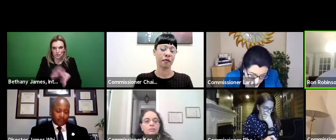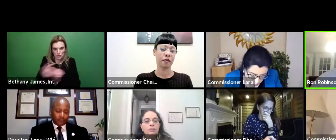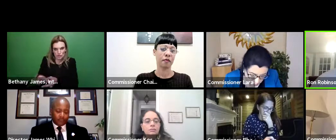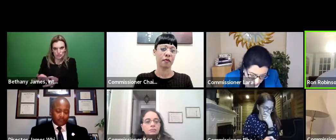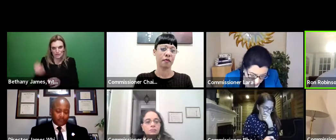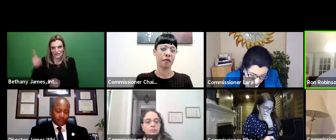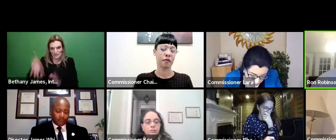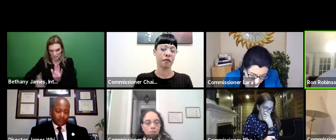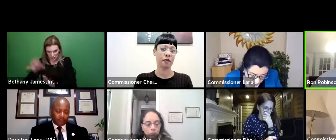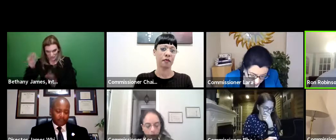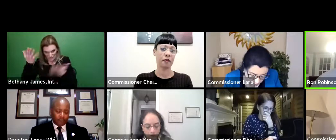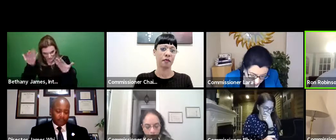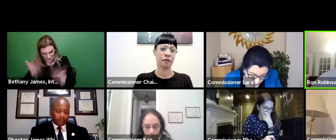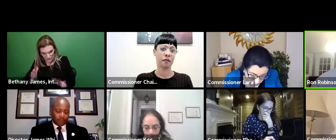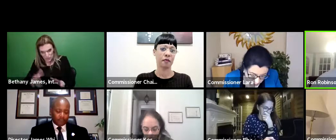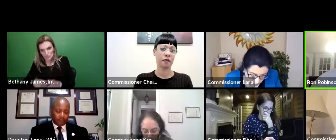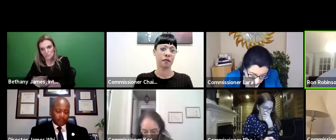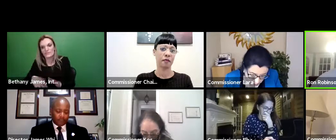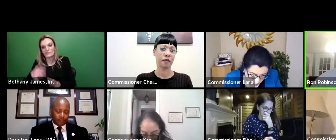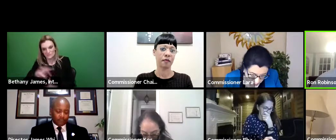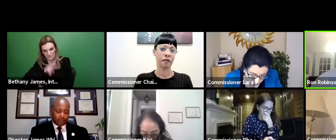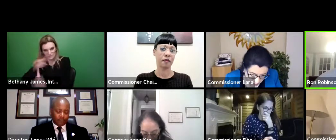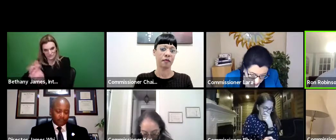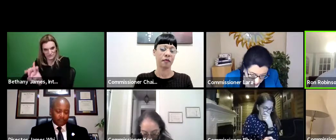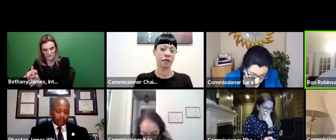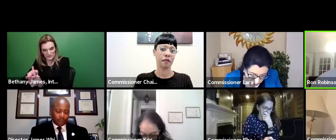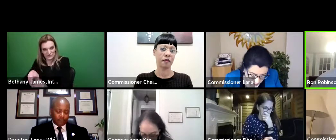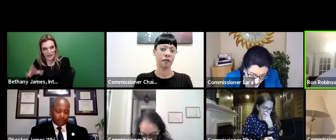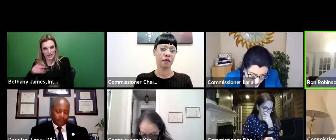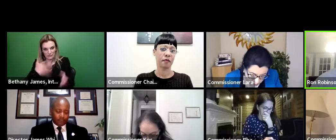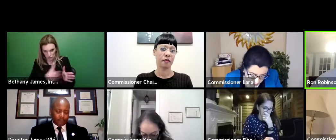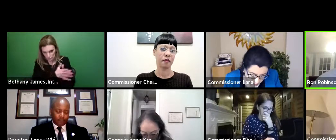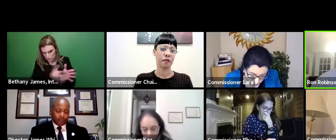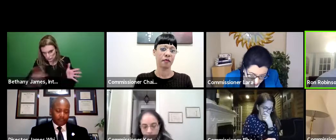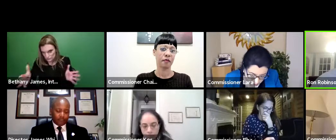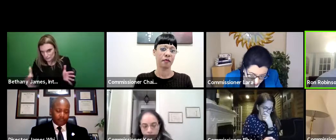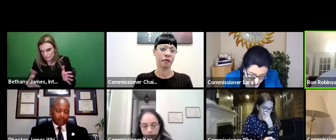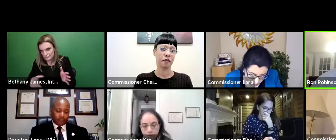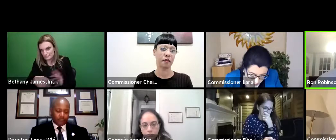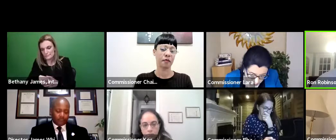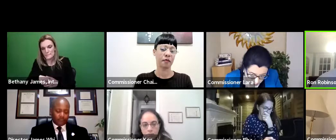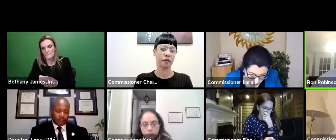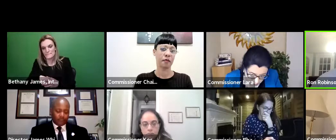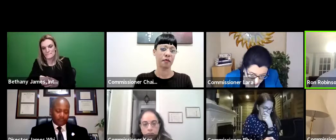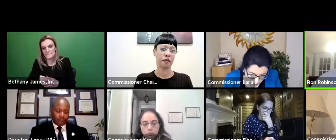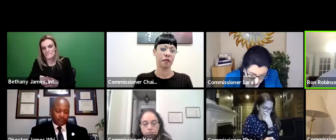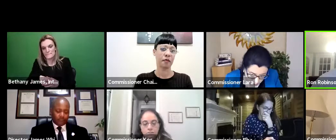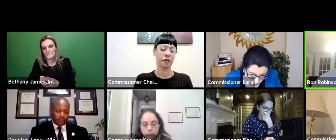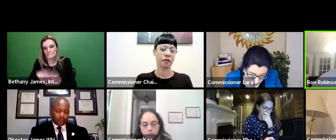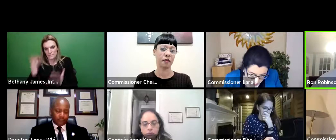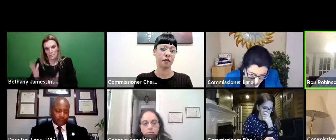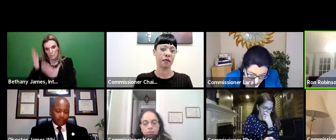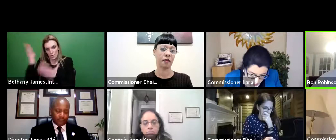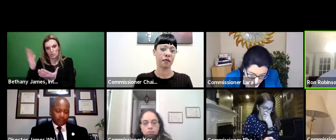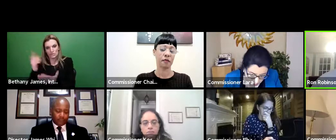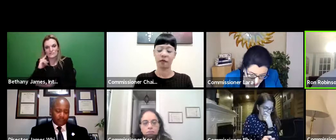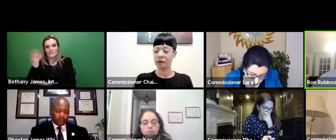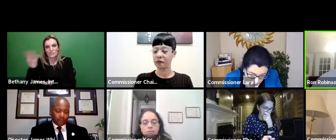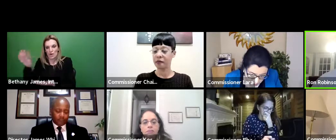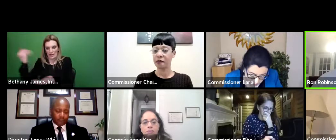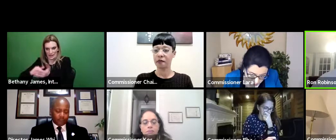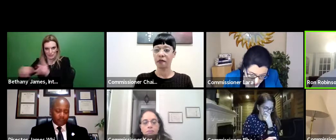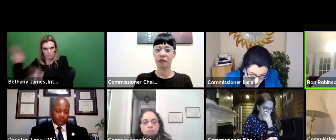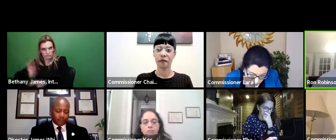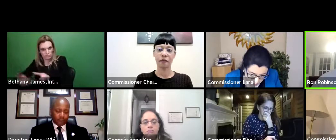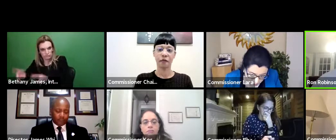has been completed, and as I say, we did file a timely brief and motion for summary disposition in that case,